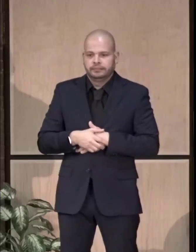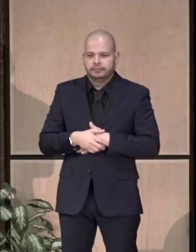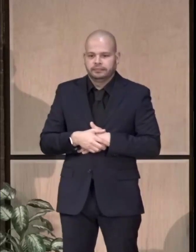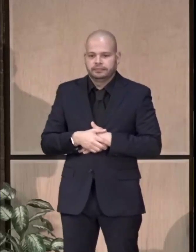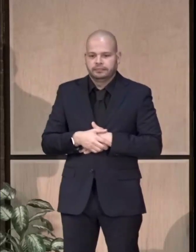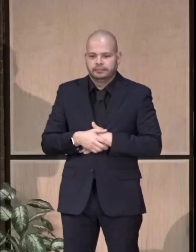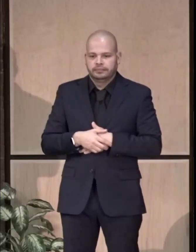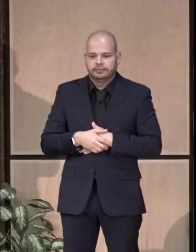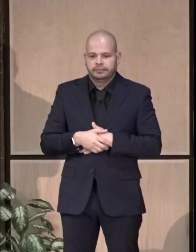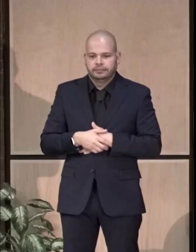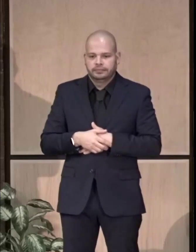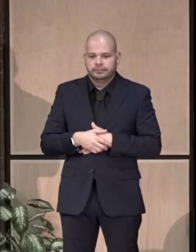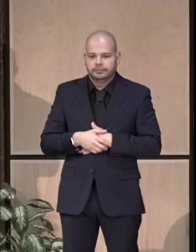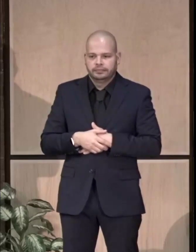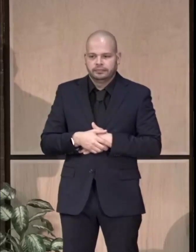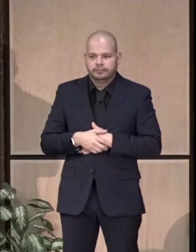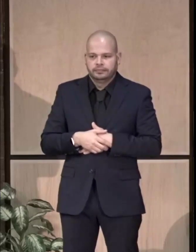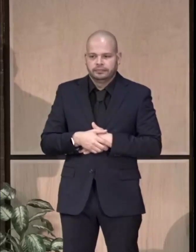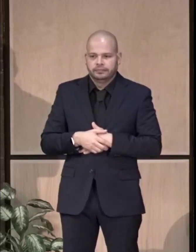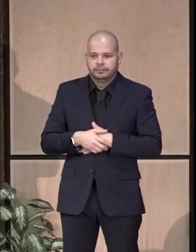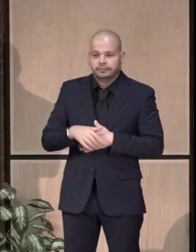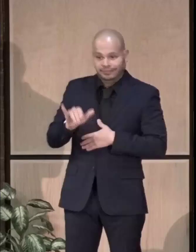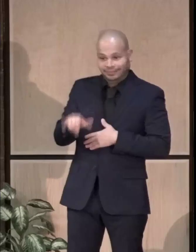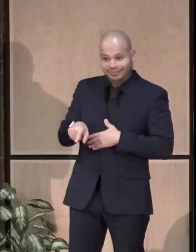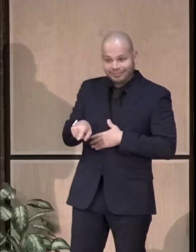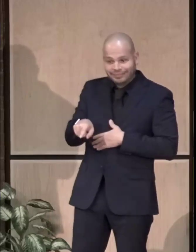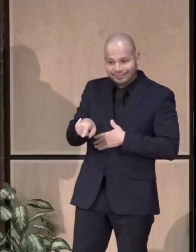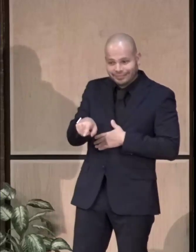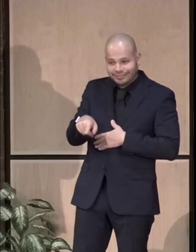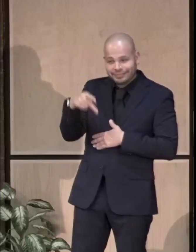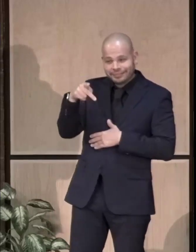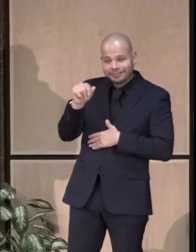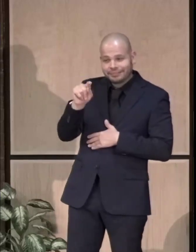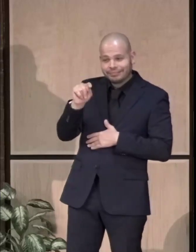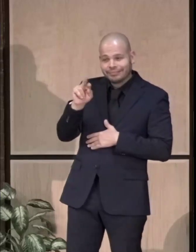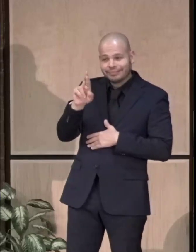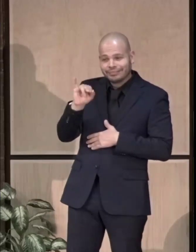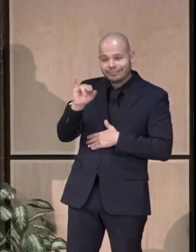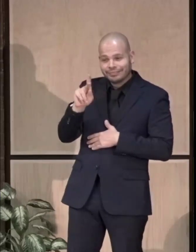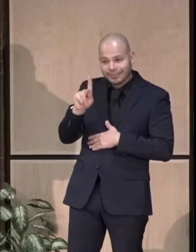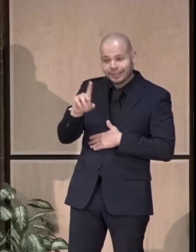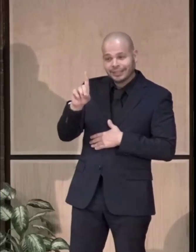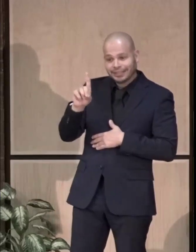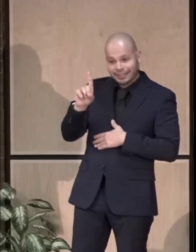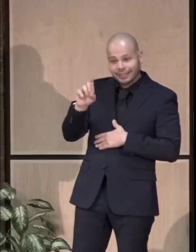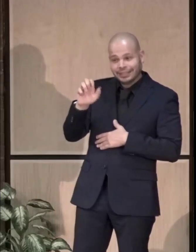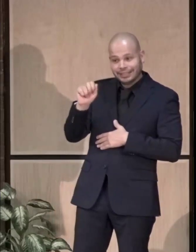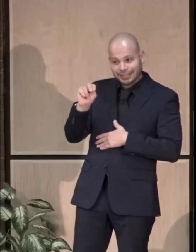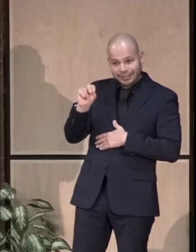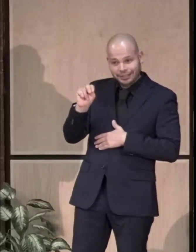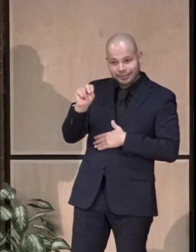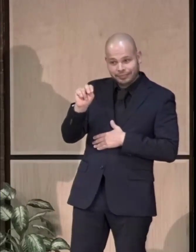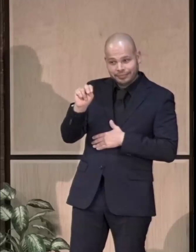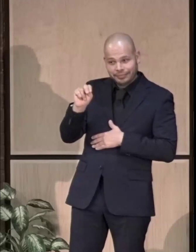Yes, sir. That's an email from Patrick Dean to Michael Connor and CCing you, as well as others, correct?